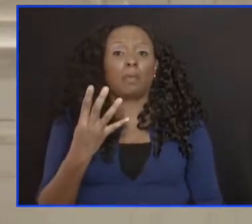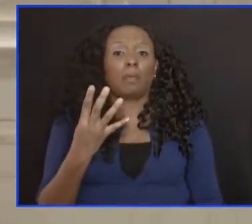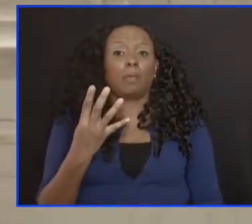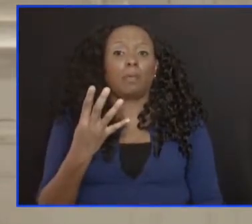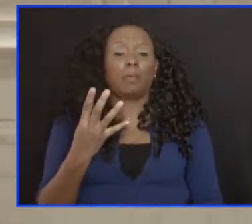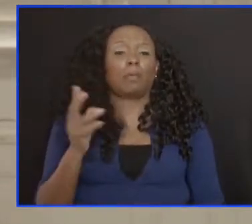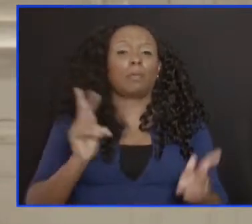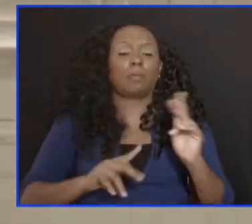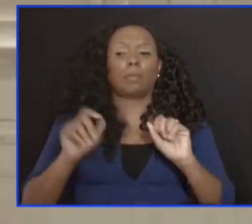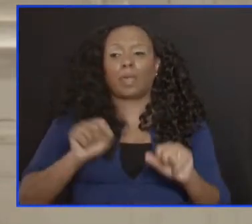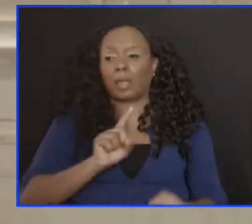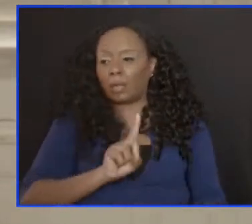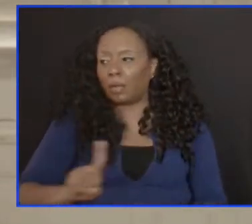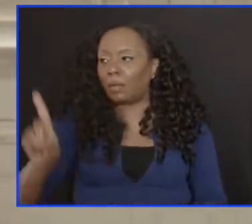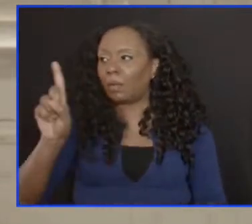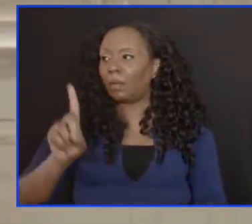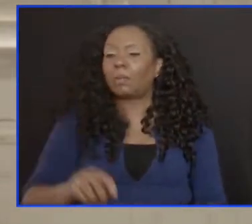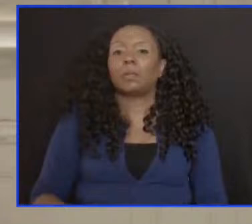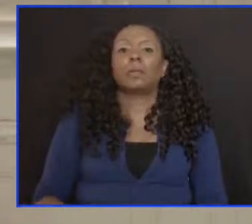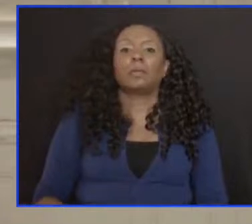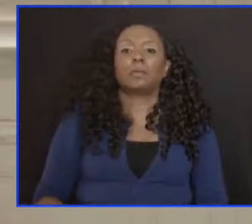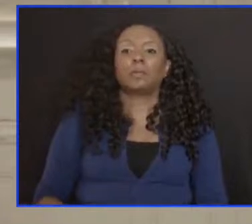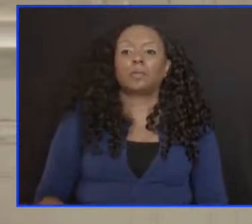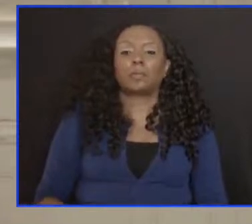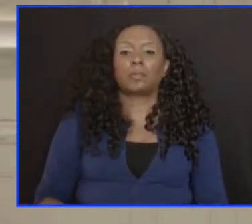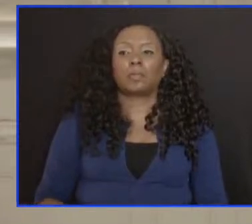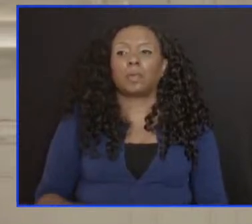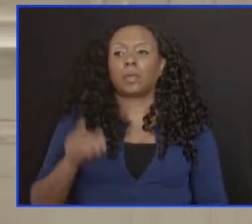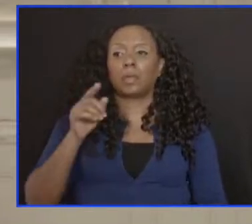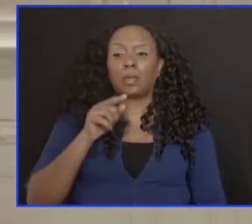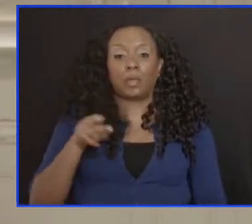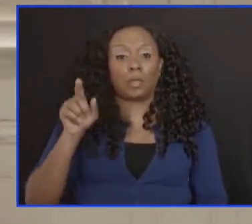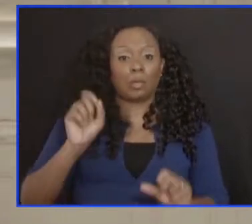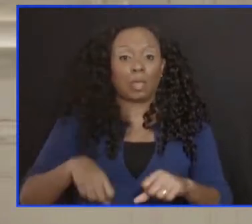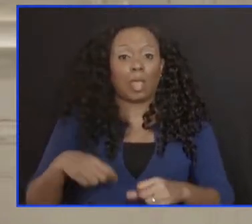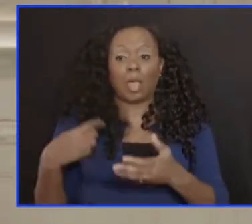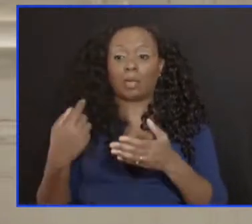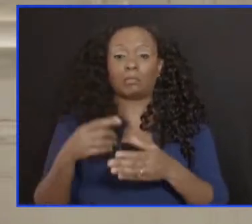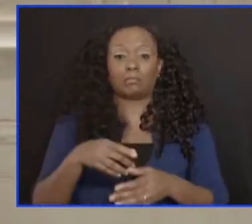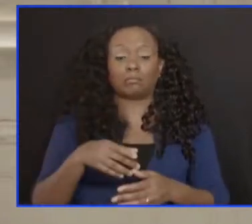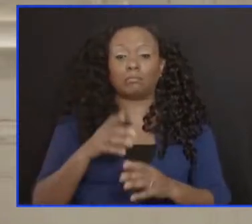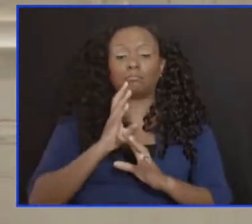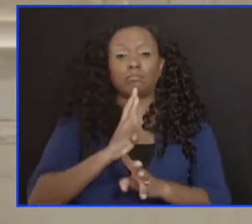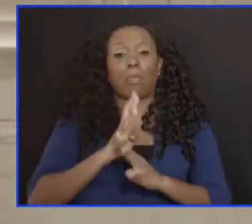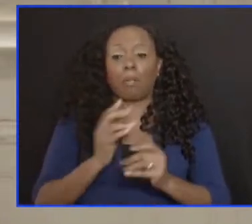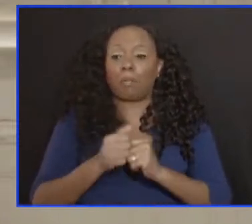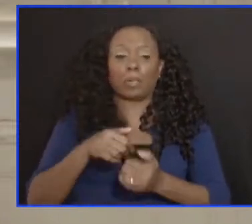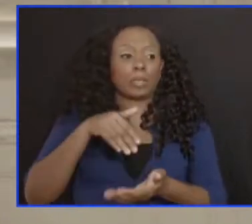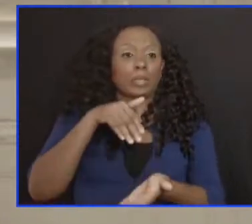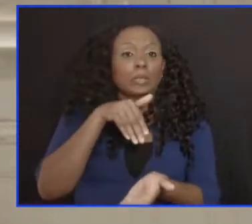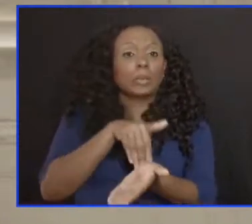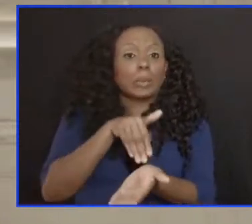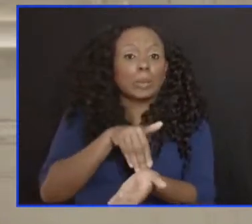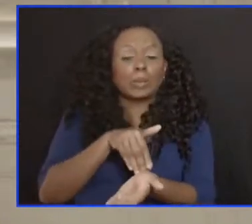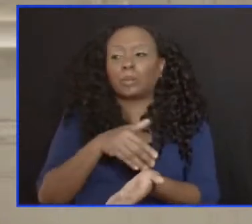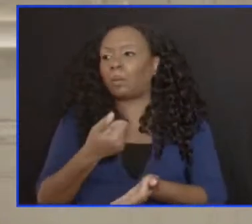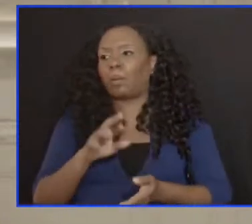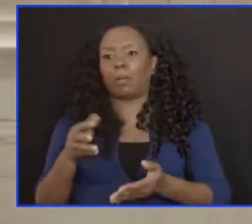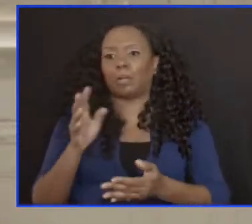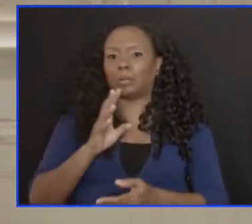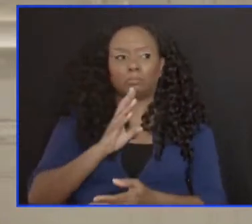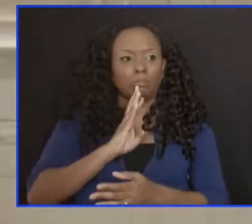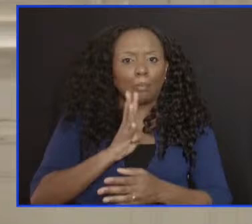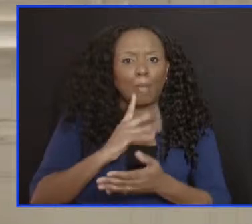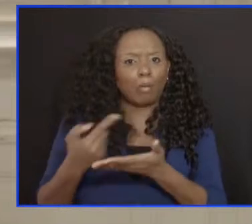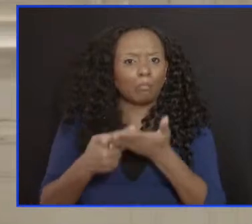to the facility. It's going to be very structured. You bring you in, you get the opportunity to talk to doctors, you get an opportunity to speak to your relative. And if you have any